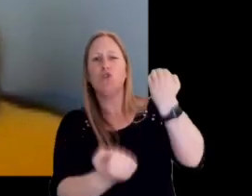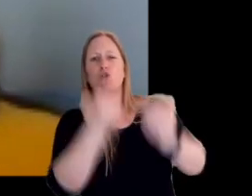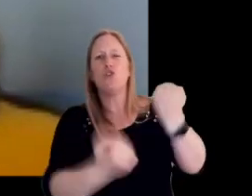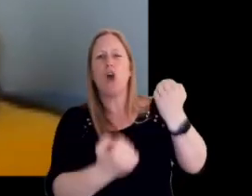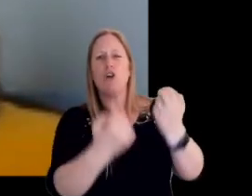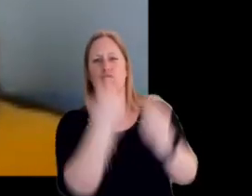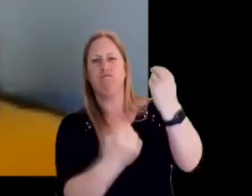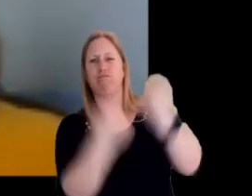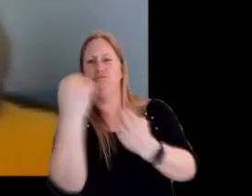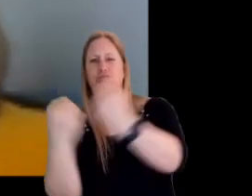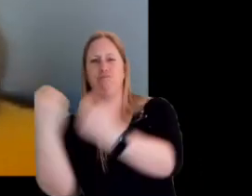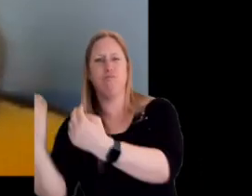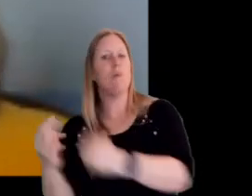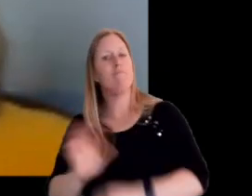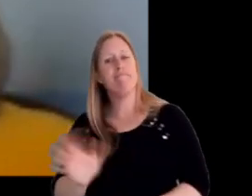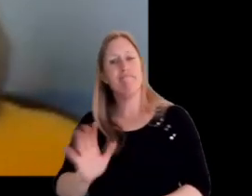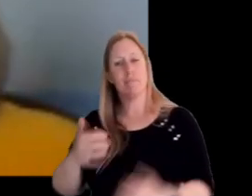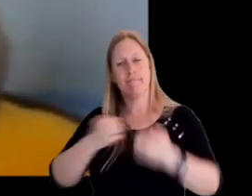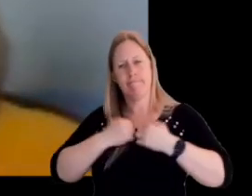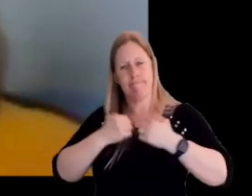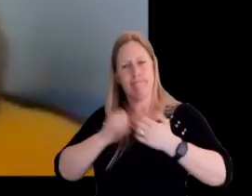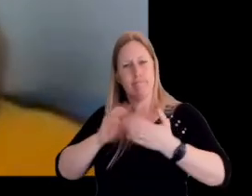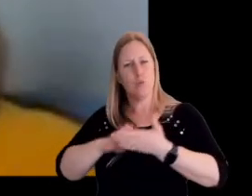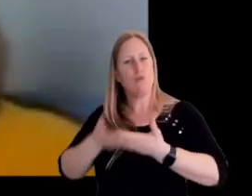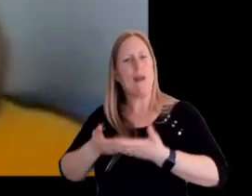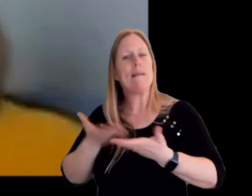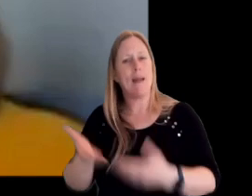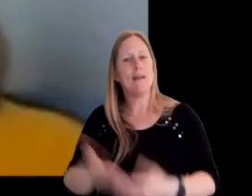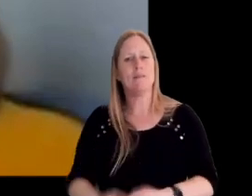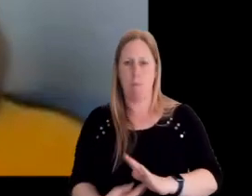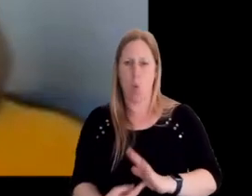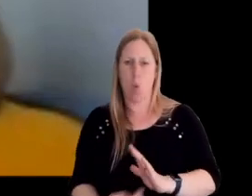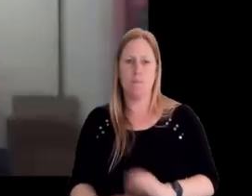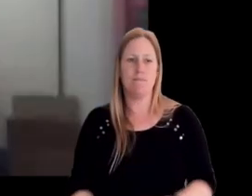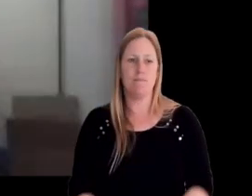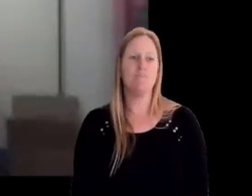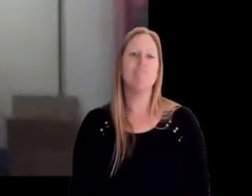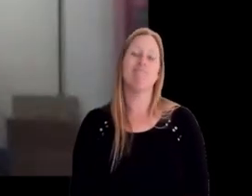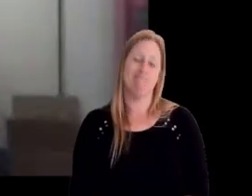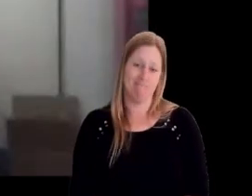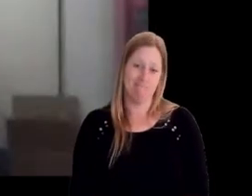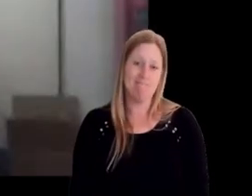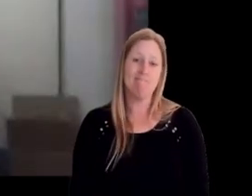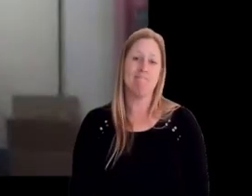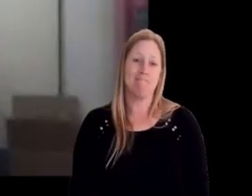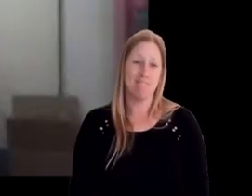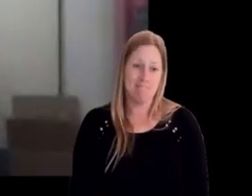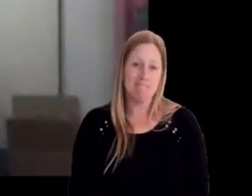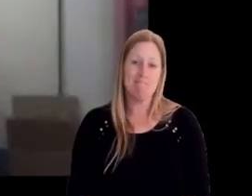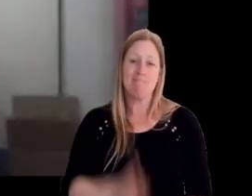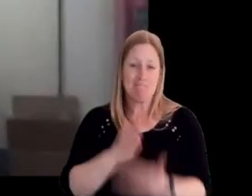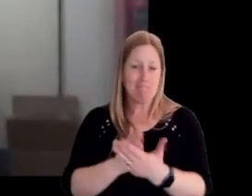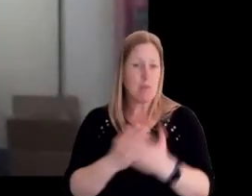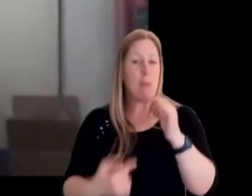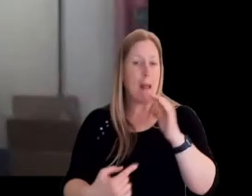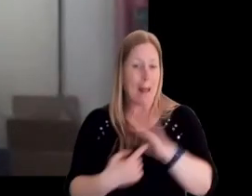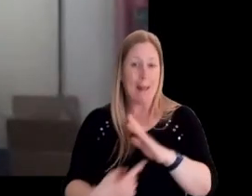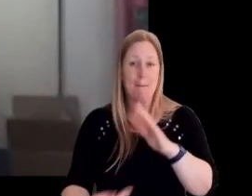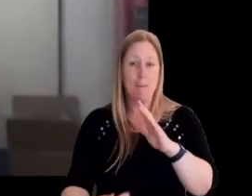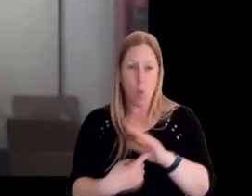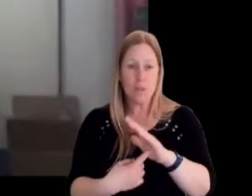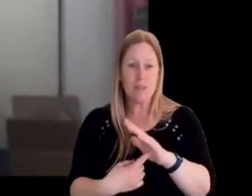to judge. So I think that's important, really important. Yeah, that's really, really important to say and center.